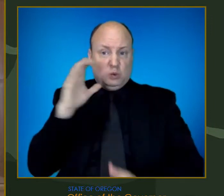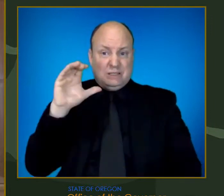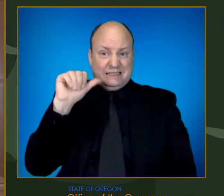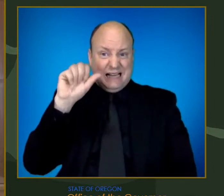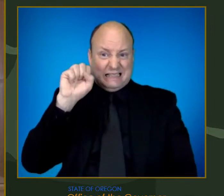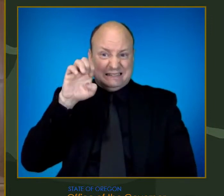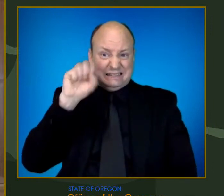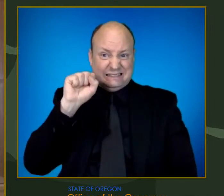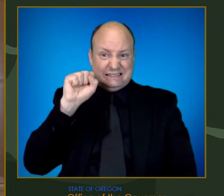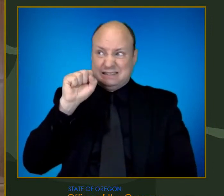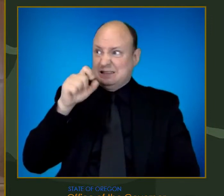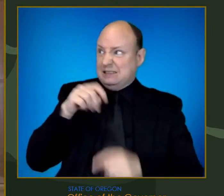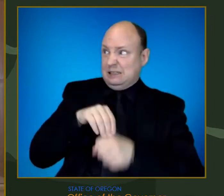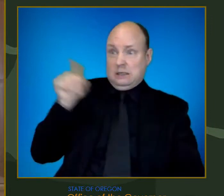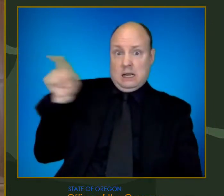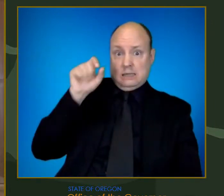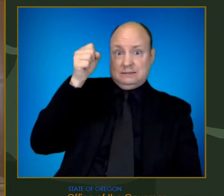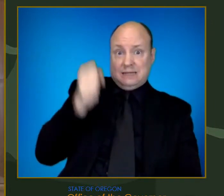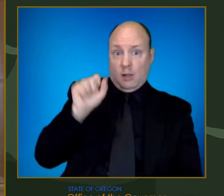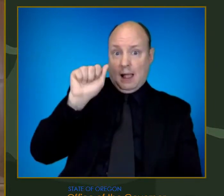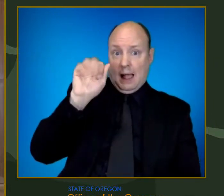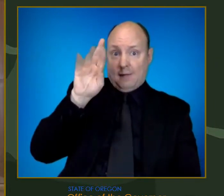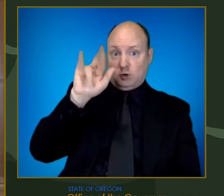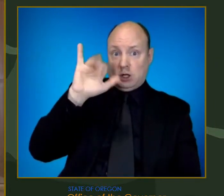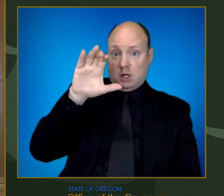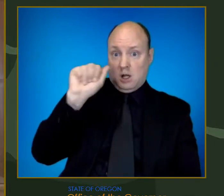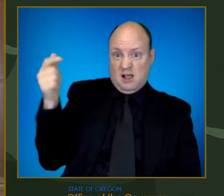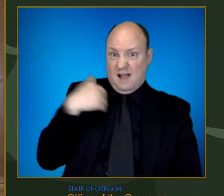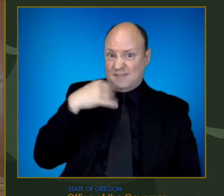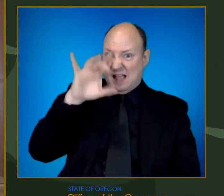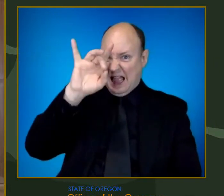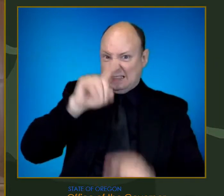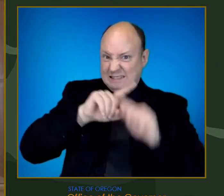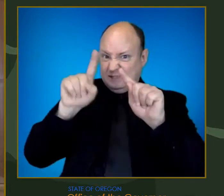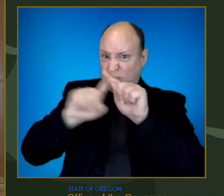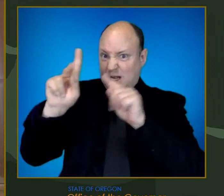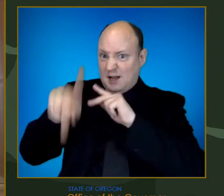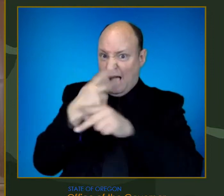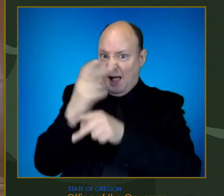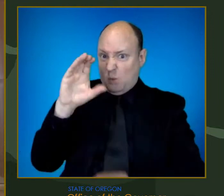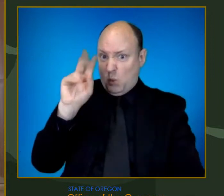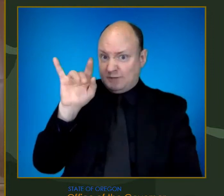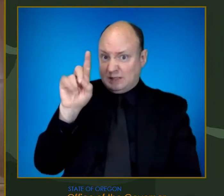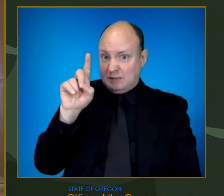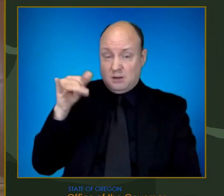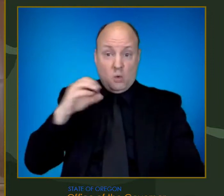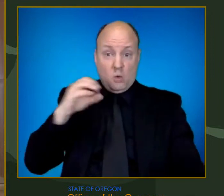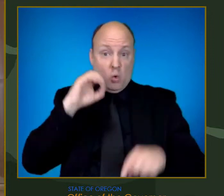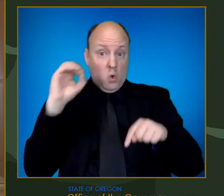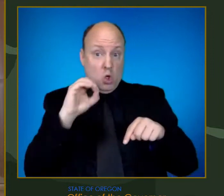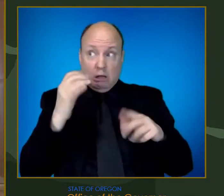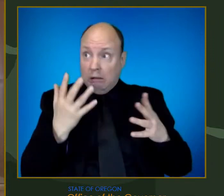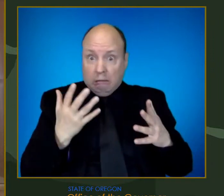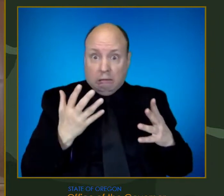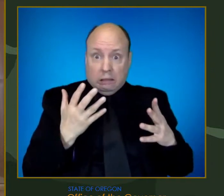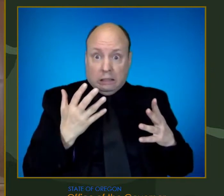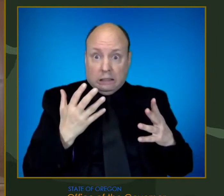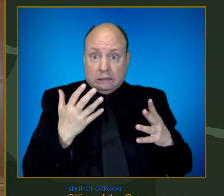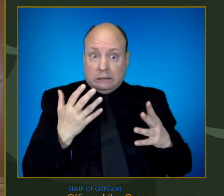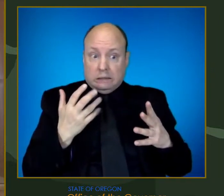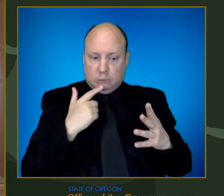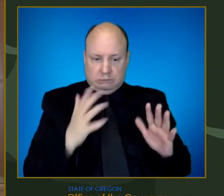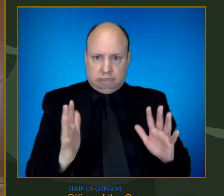of the Brazilian variant. That's new this month for the South African variant. Why not